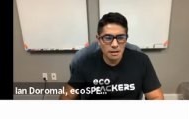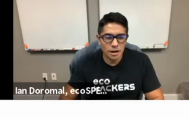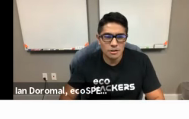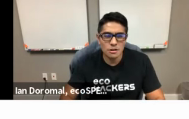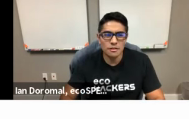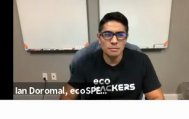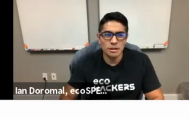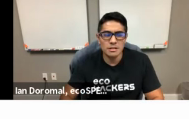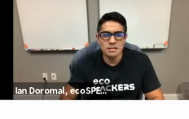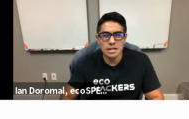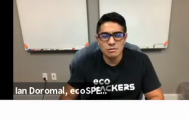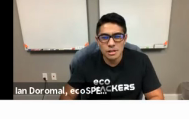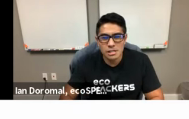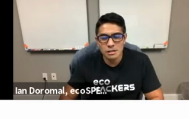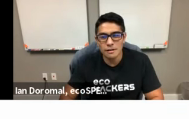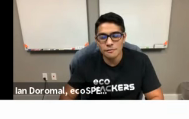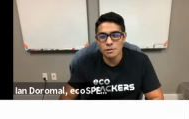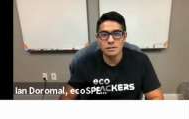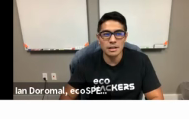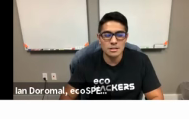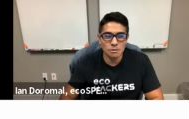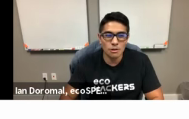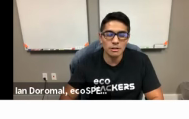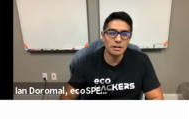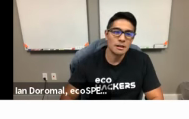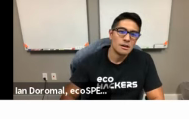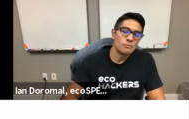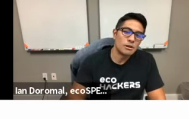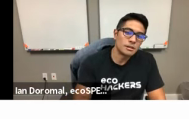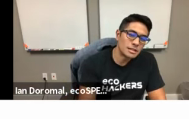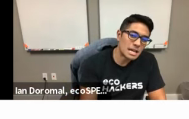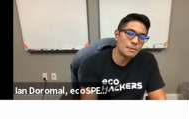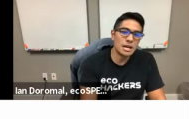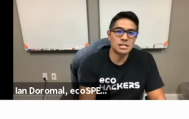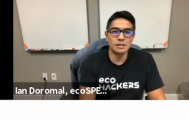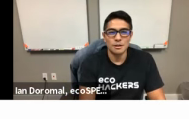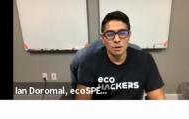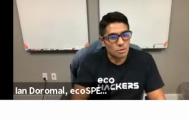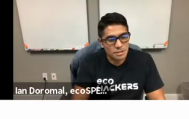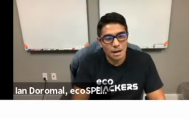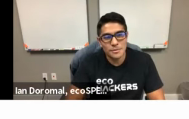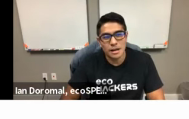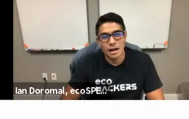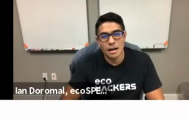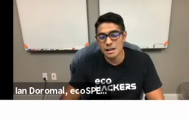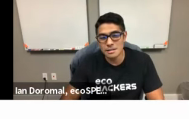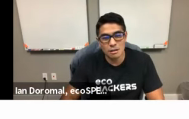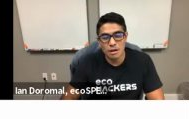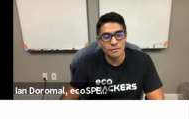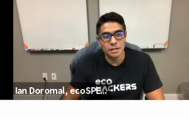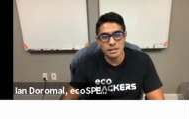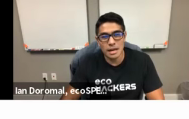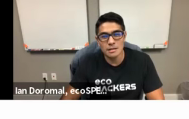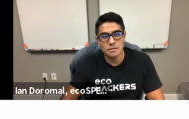especially of underserved communities, because that's traditionally, unfortunately, historically, where contamination was dumped, and it's